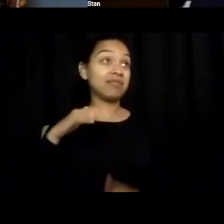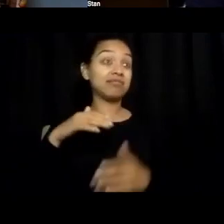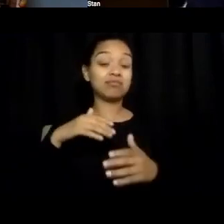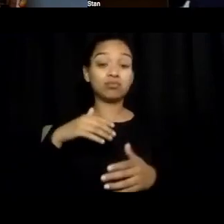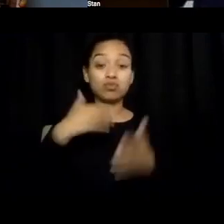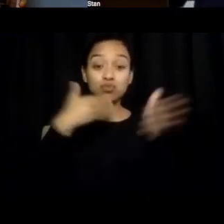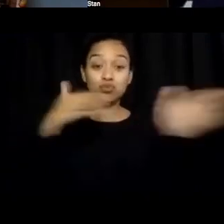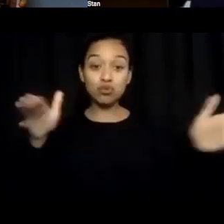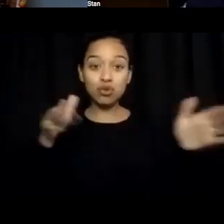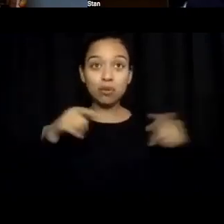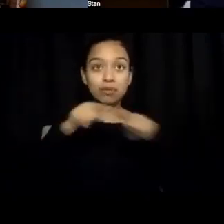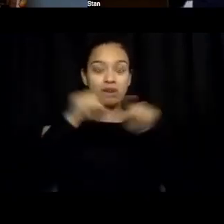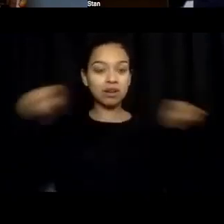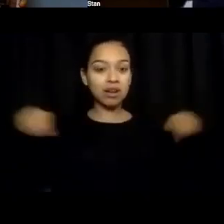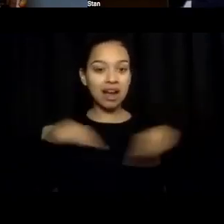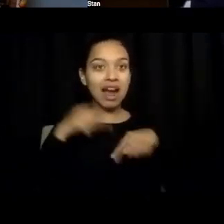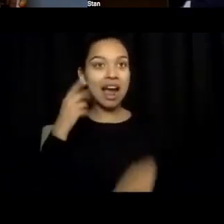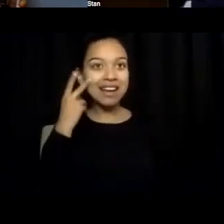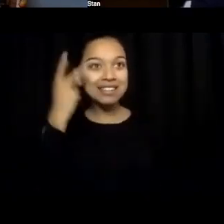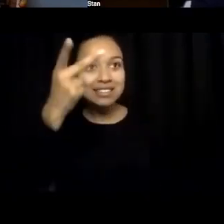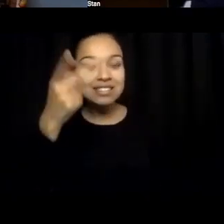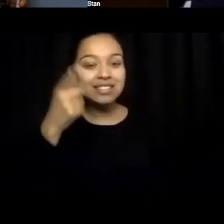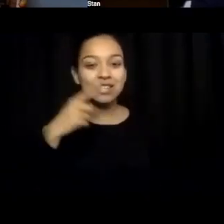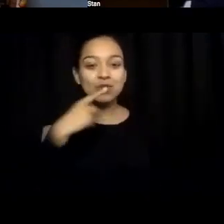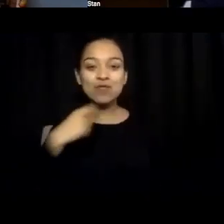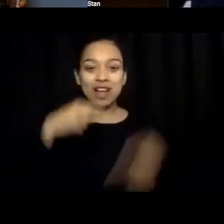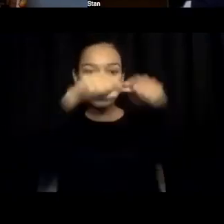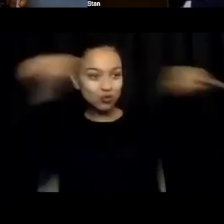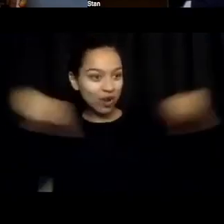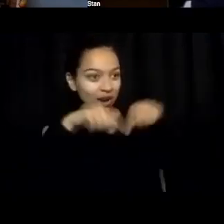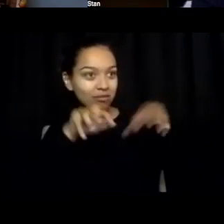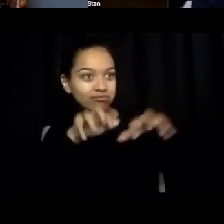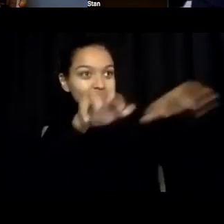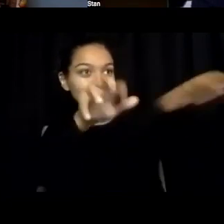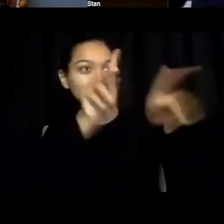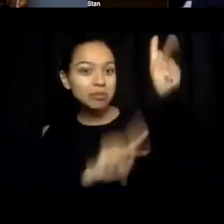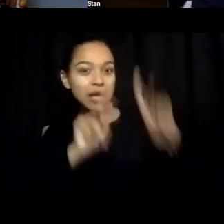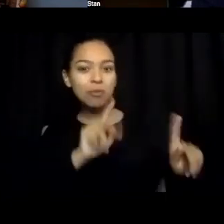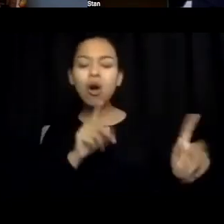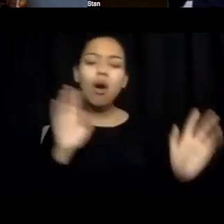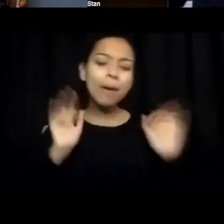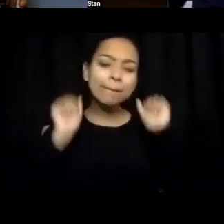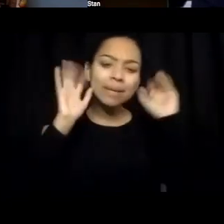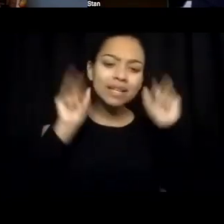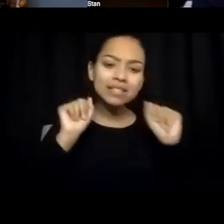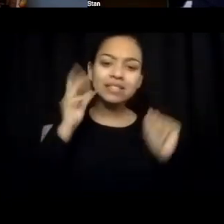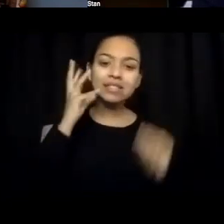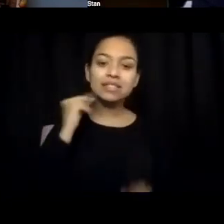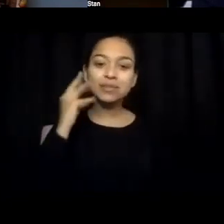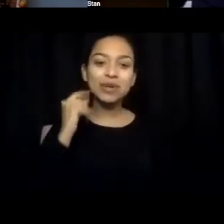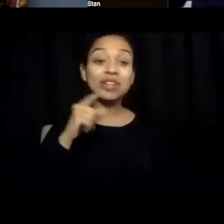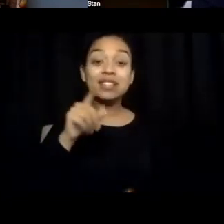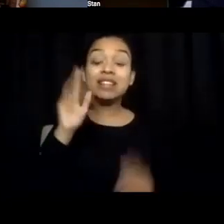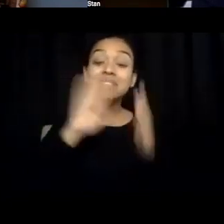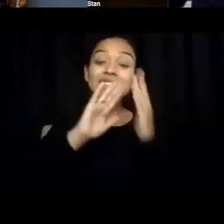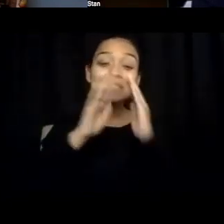Red Square. I mean, it was a crazy experience, but I mean, lovely people and the city, it was beautiful.